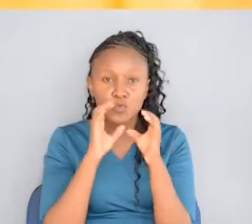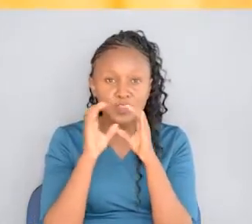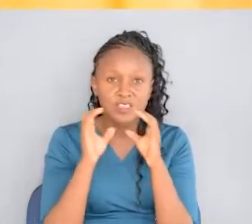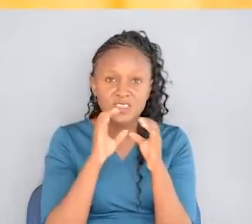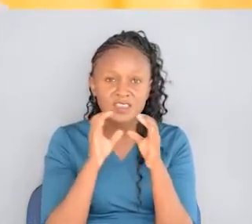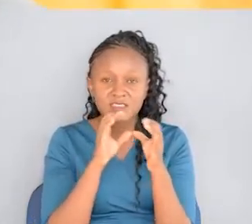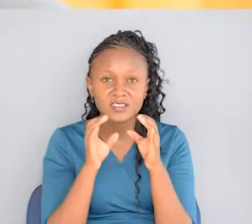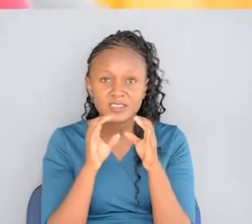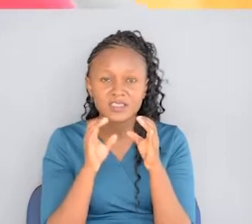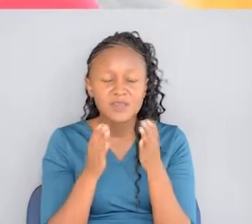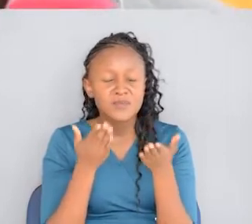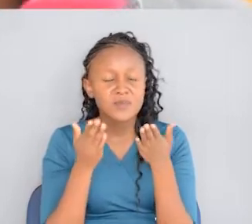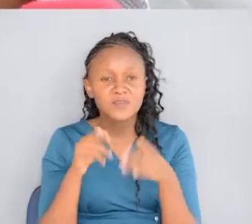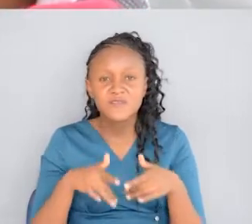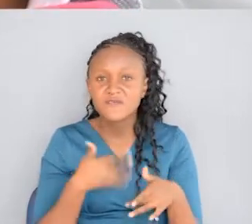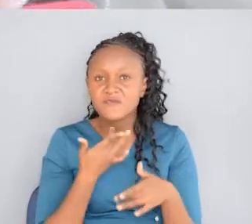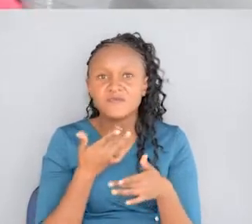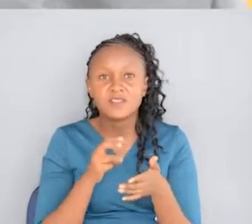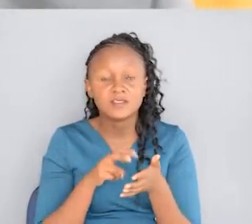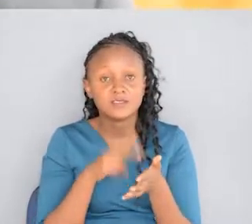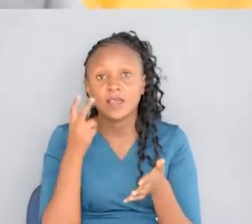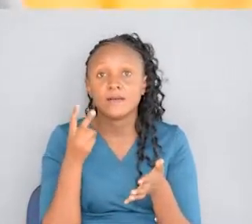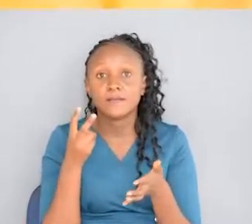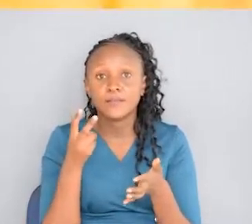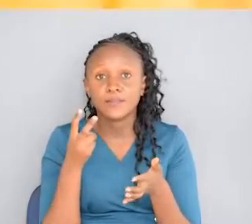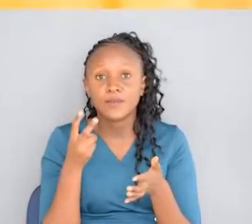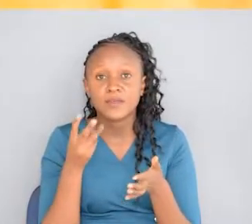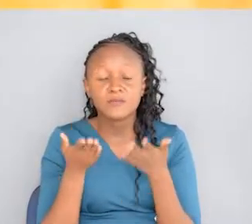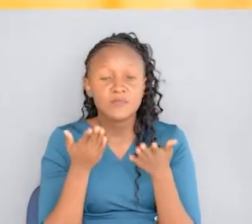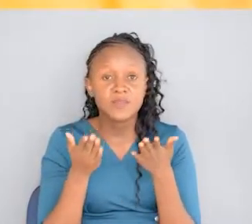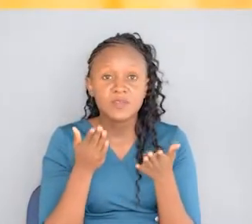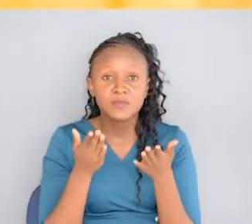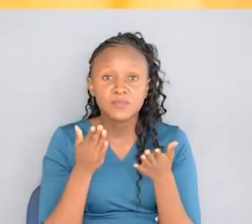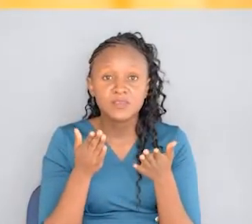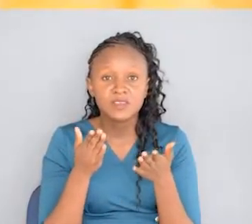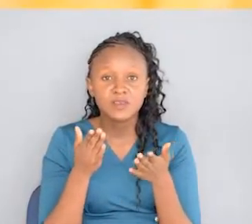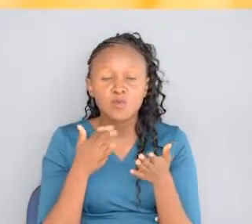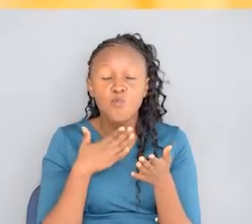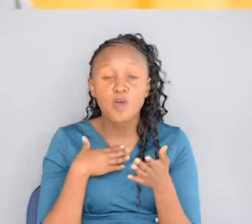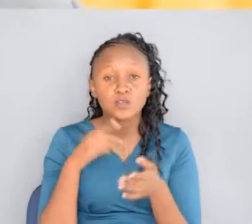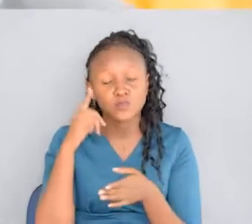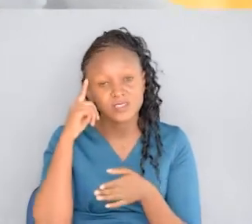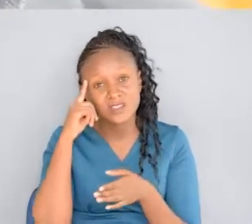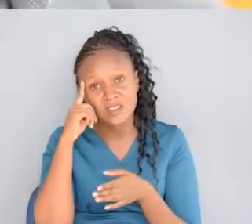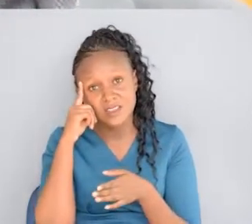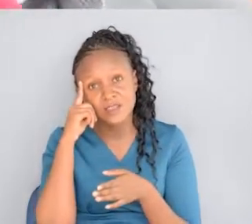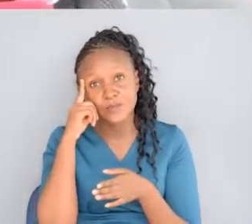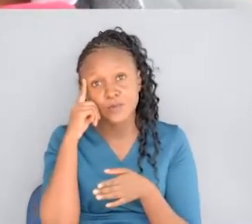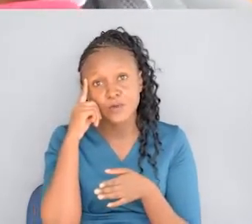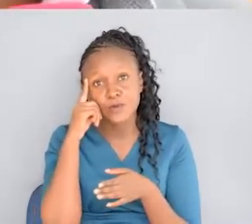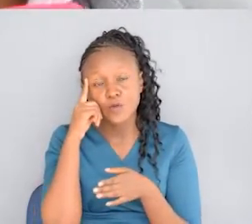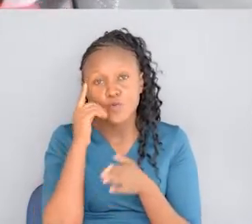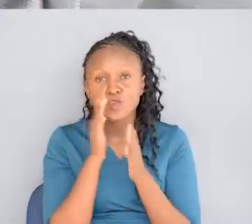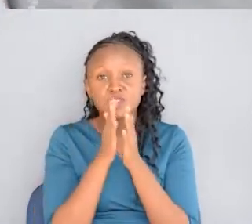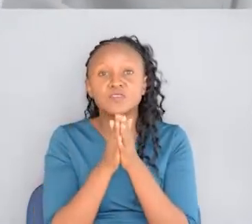celebrating. The times you will feel prompted to sleep somewhere on the floor because you are humbled by God's faithfulness or by